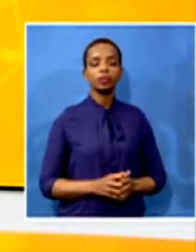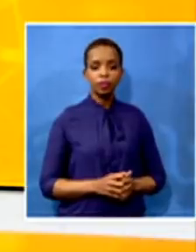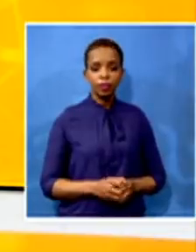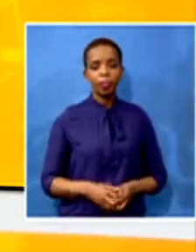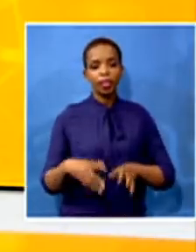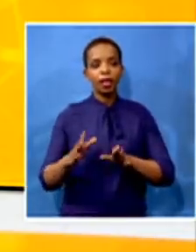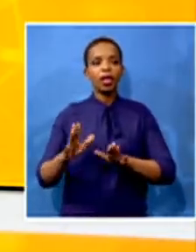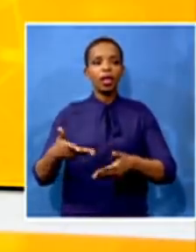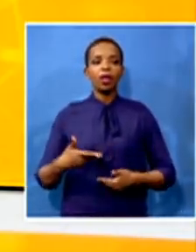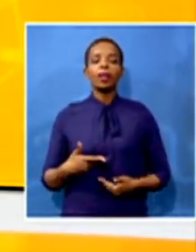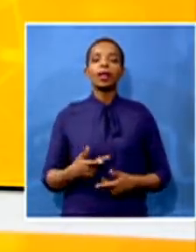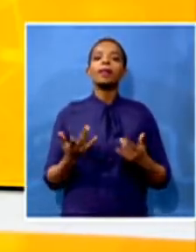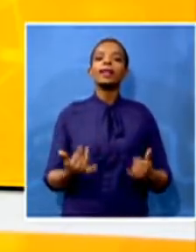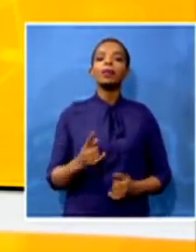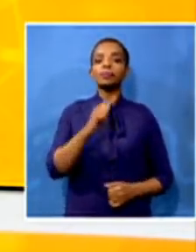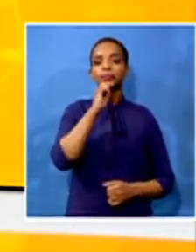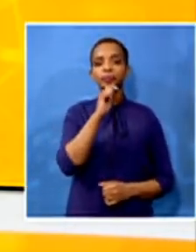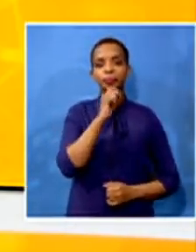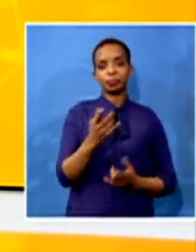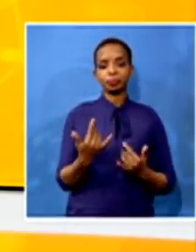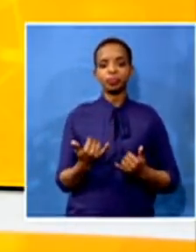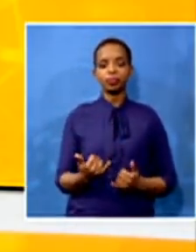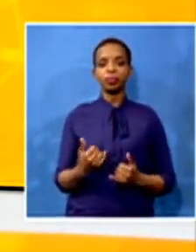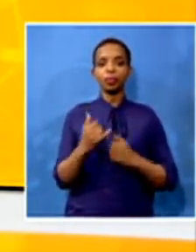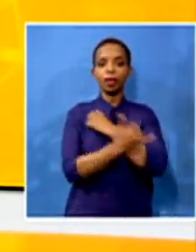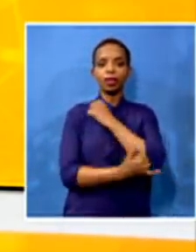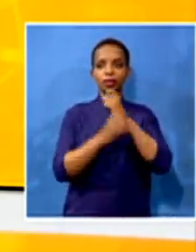And welcome back. Now, this morning, the country wakes up to